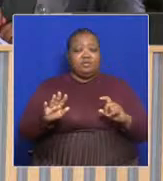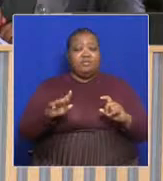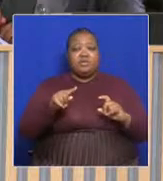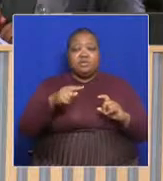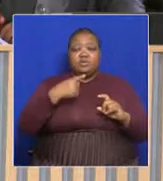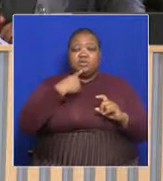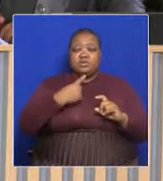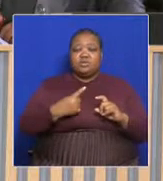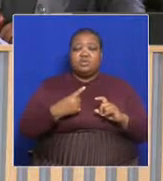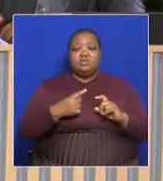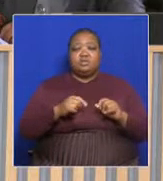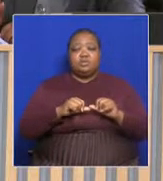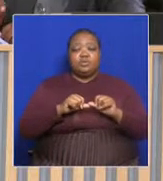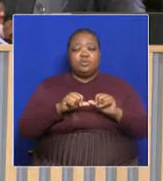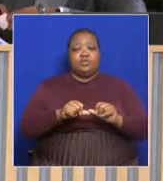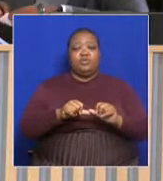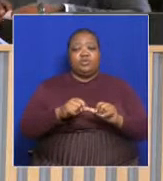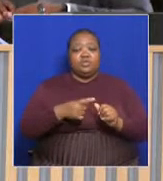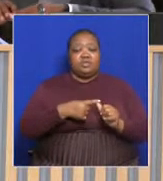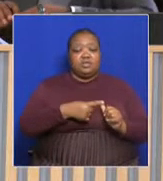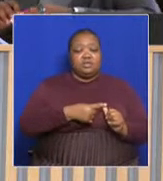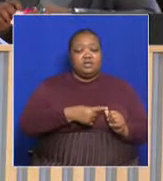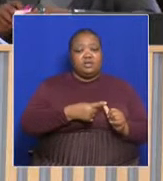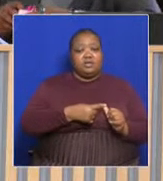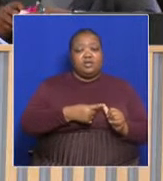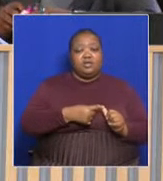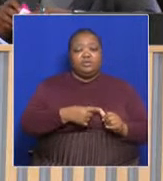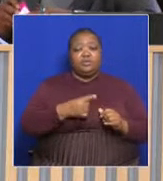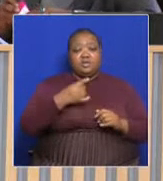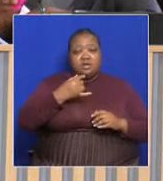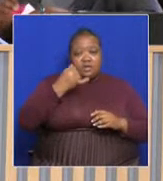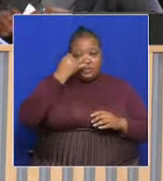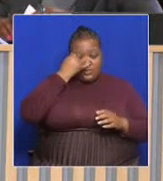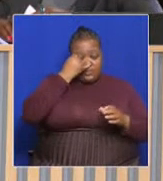proceeded with the count of the bricks of cocaine with the police